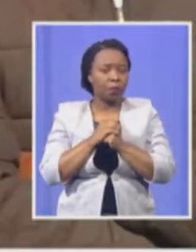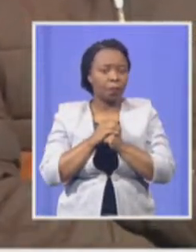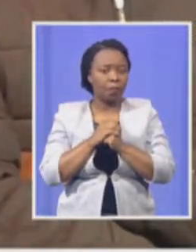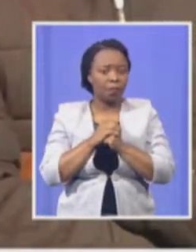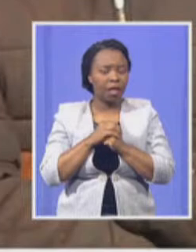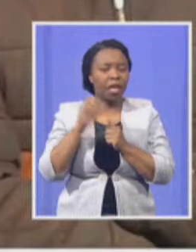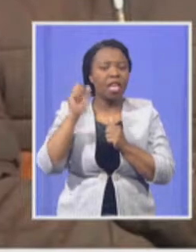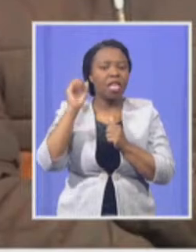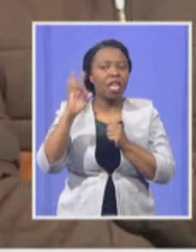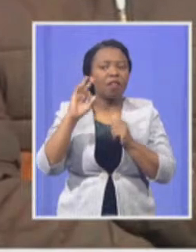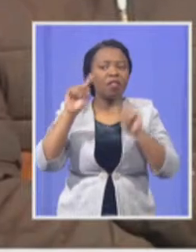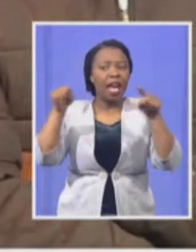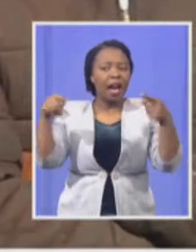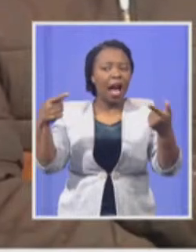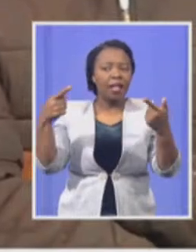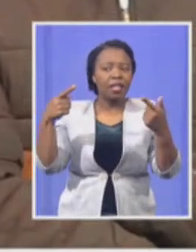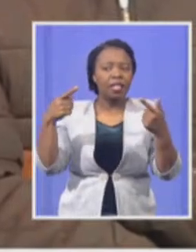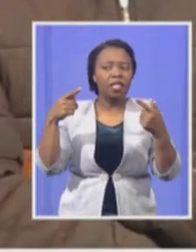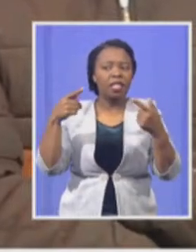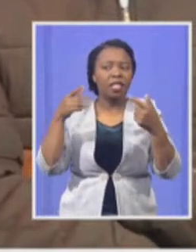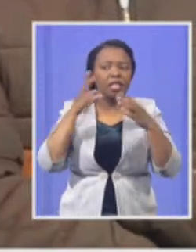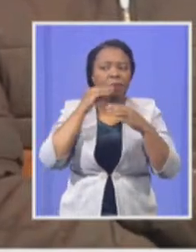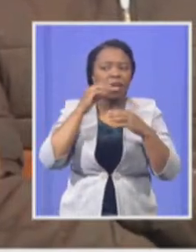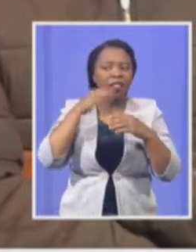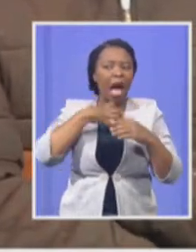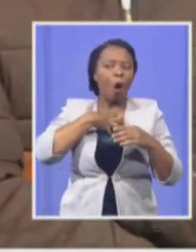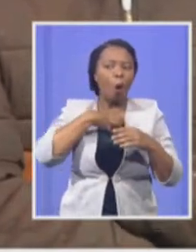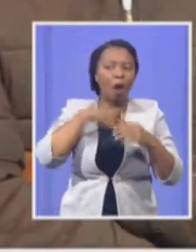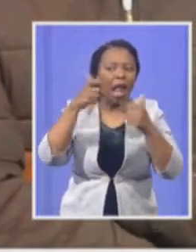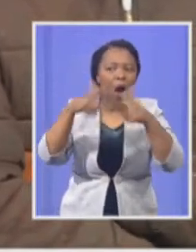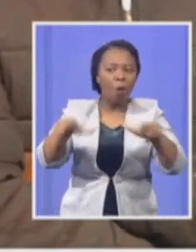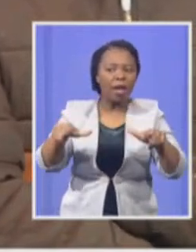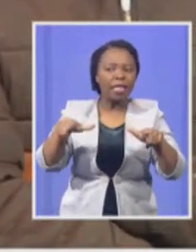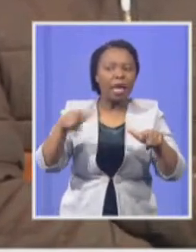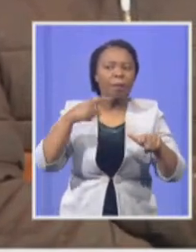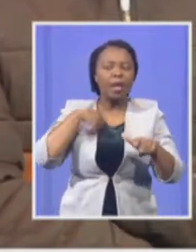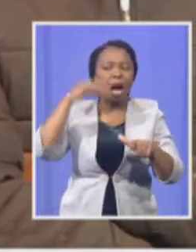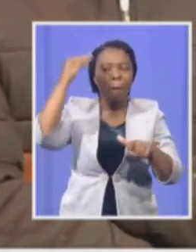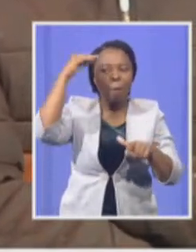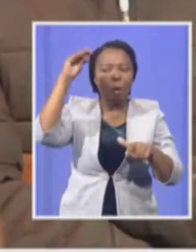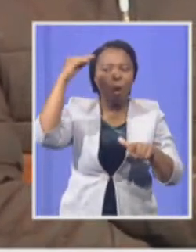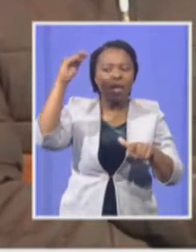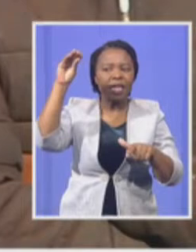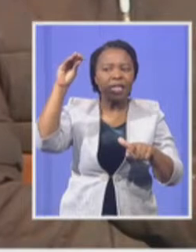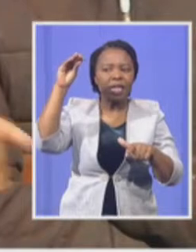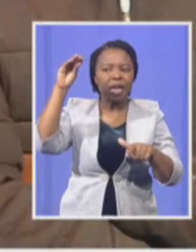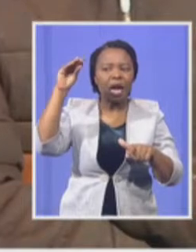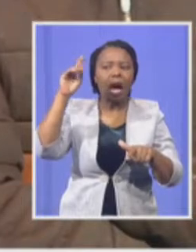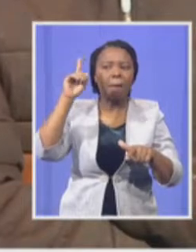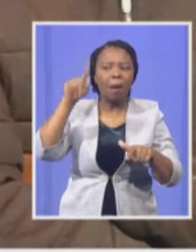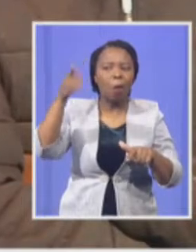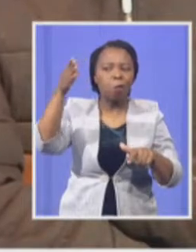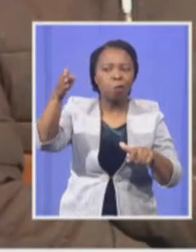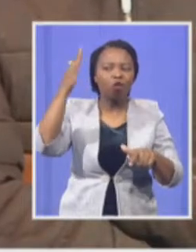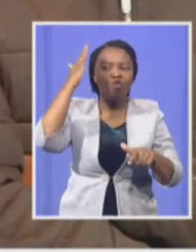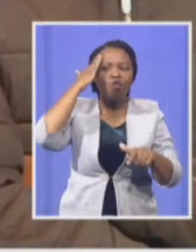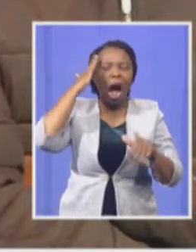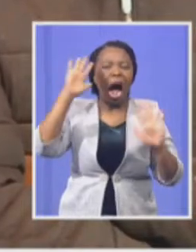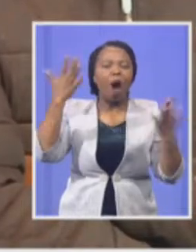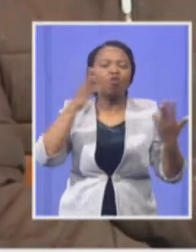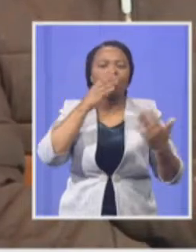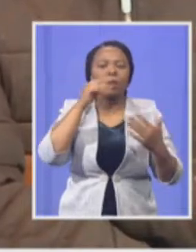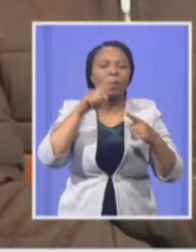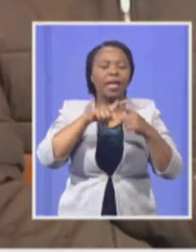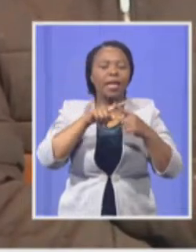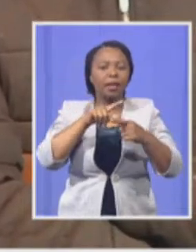own language, I won't be assisted. I have to come to the police station when I know how to speak Shangani and